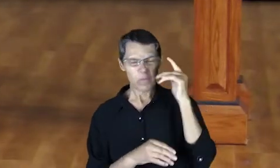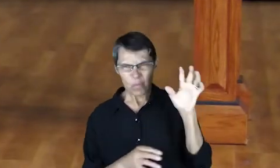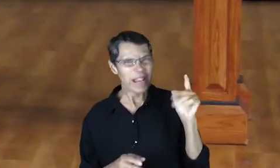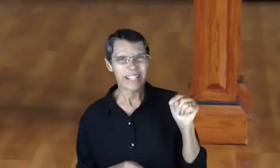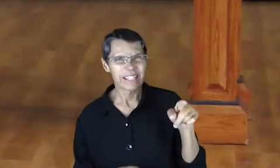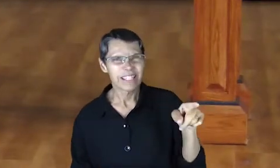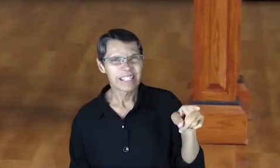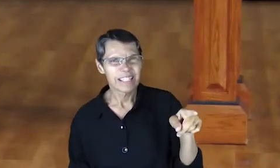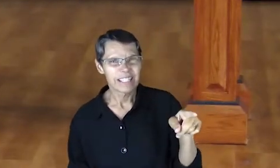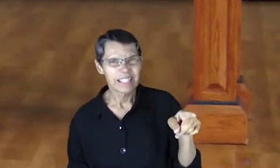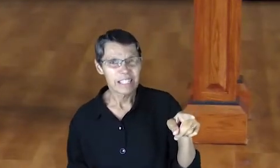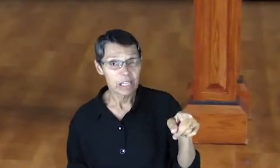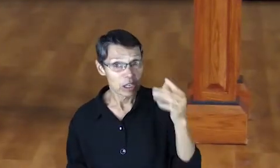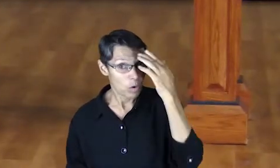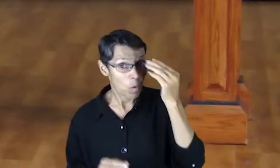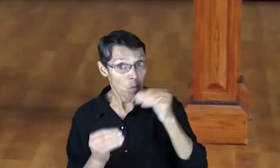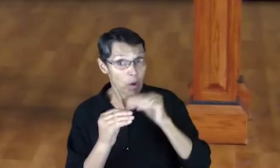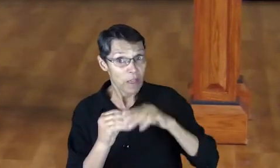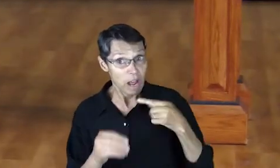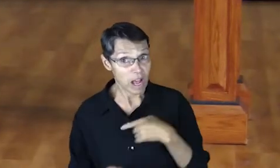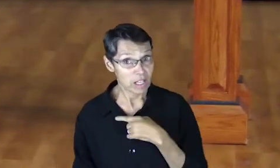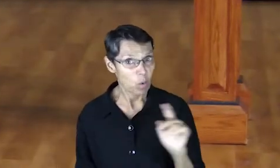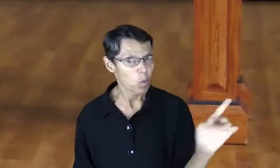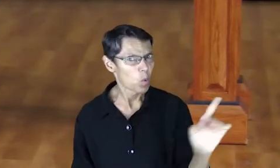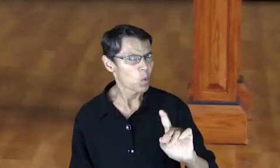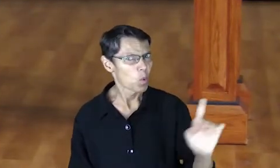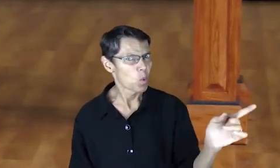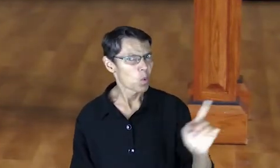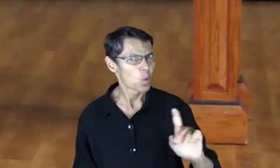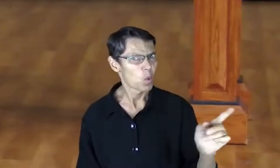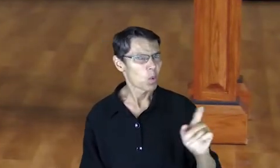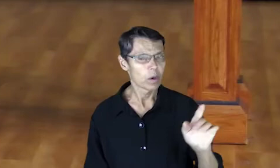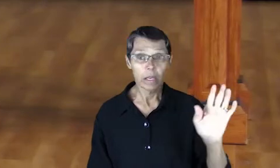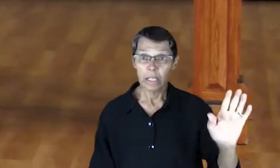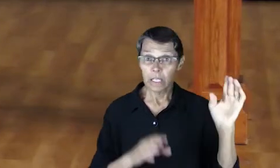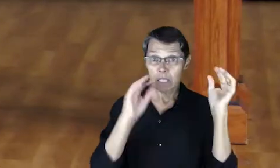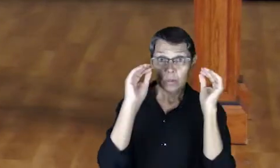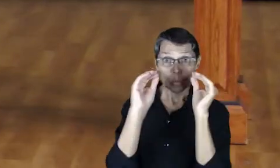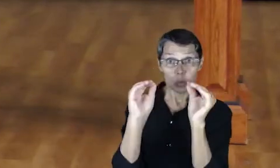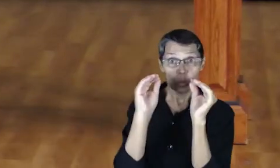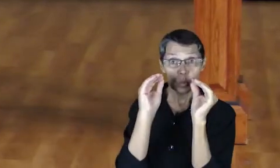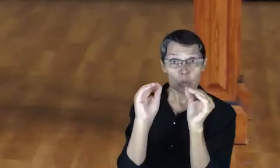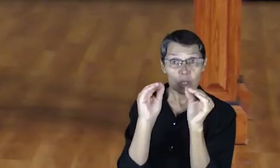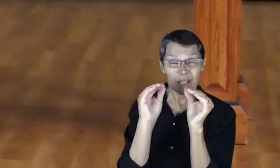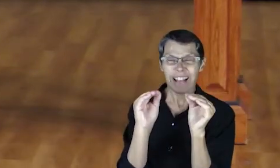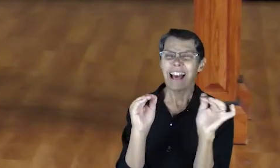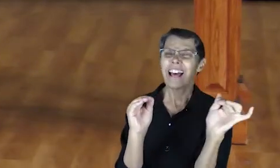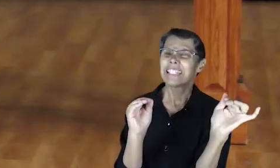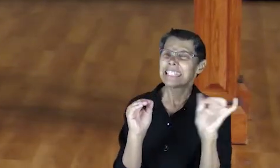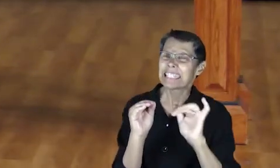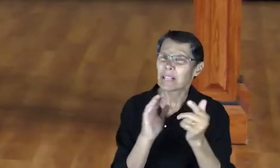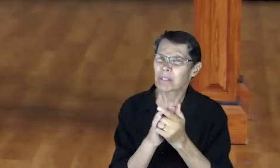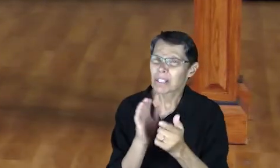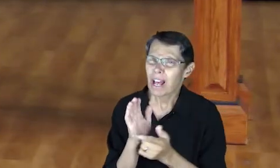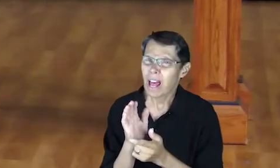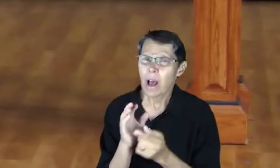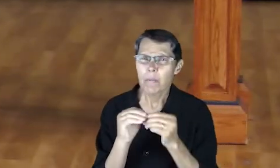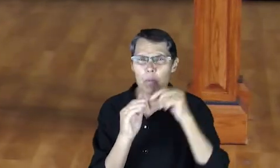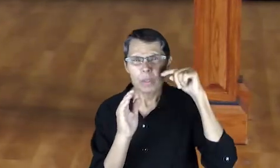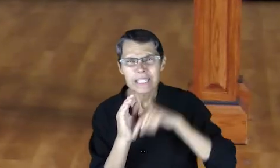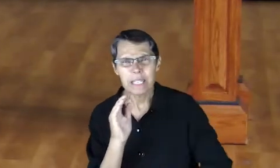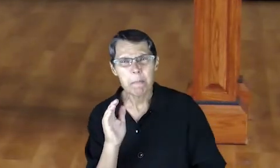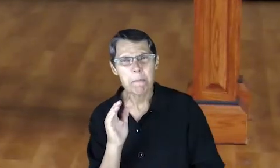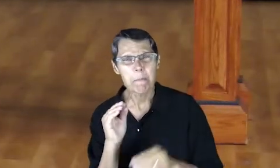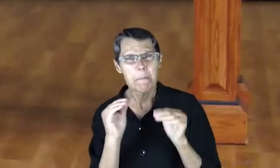minute, is he acting like he knows more than us? You know, the instructions he's giving are like our law, but they